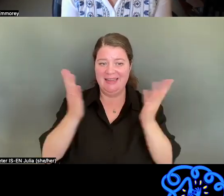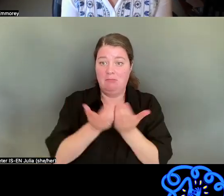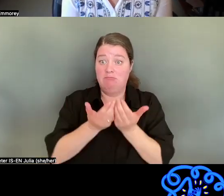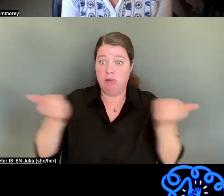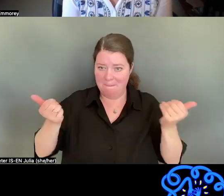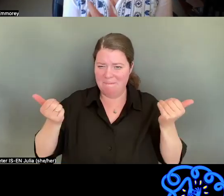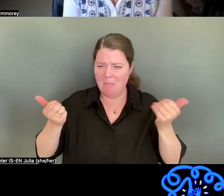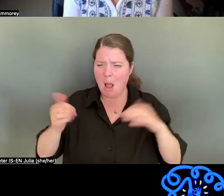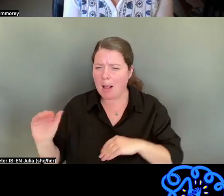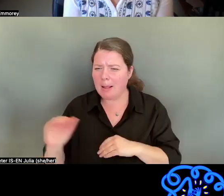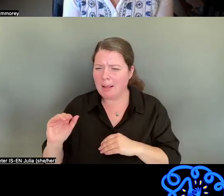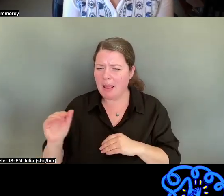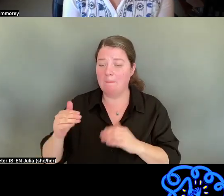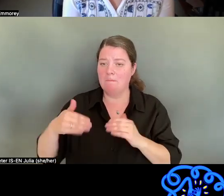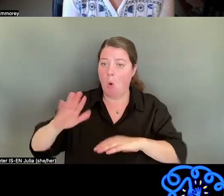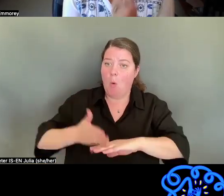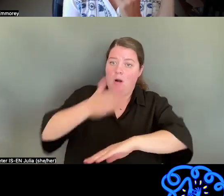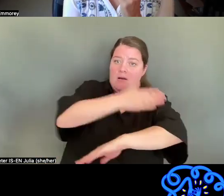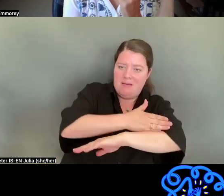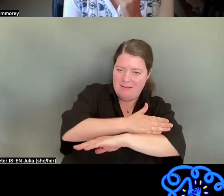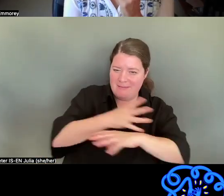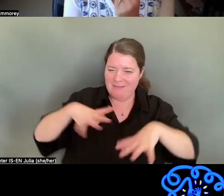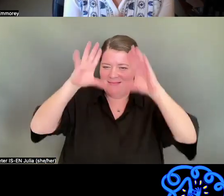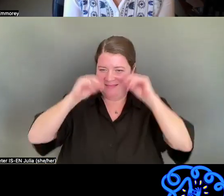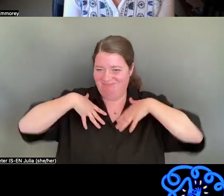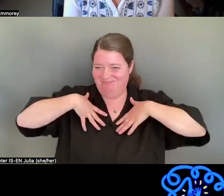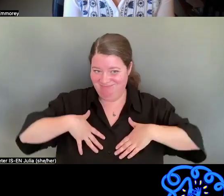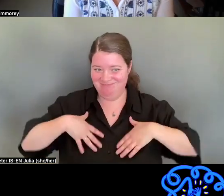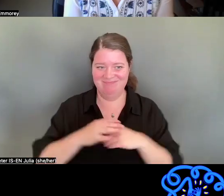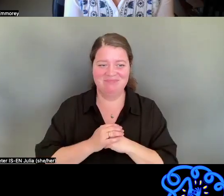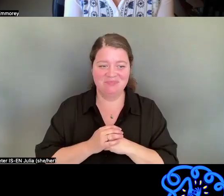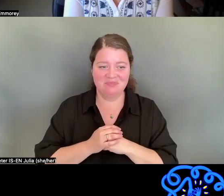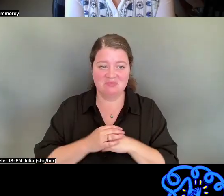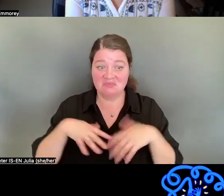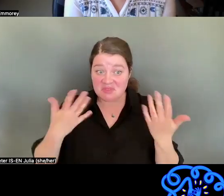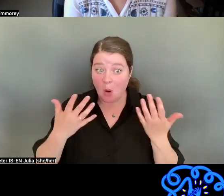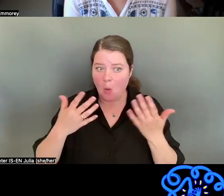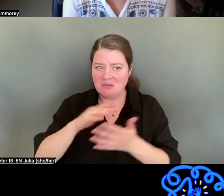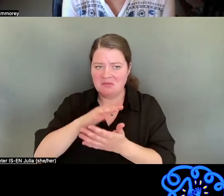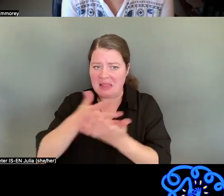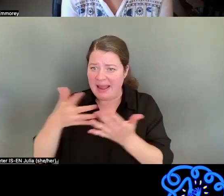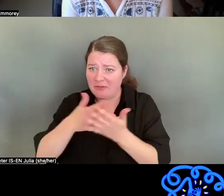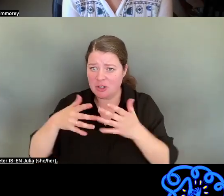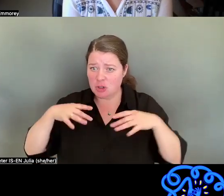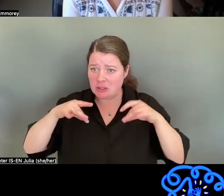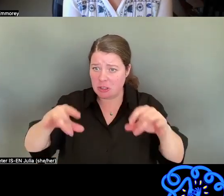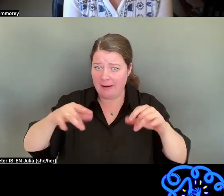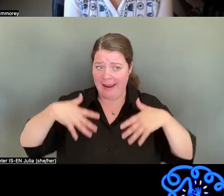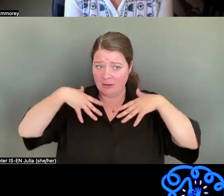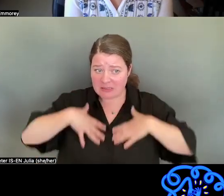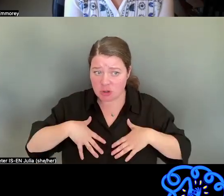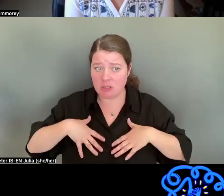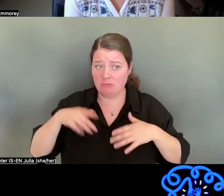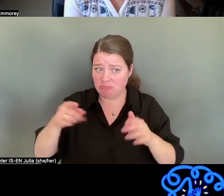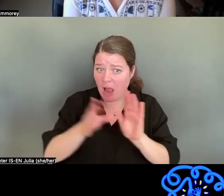be a role for iconicity in language acquisition? And finally, we see that the number of iconically depicted semantic